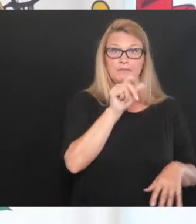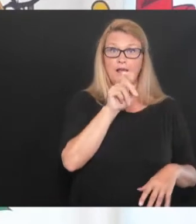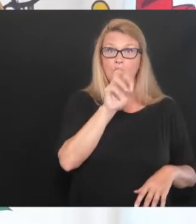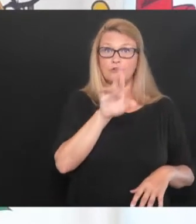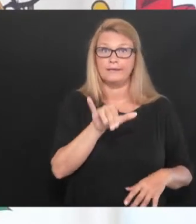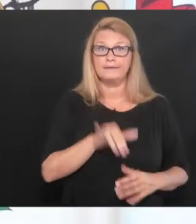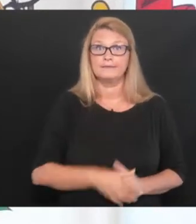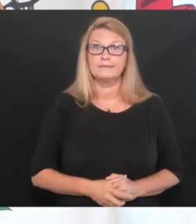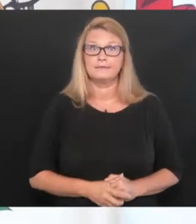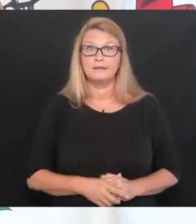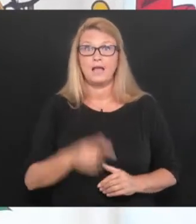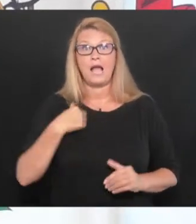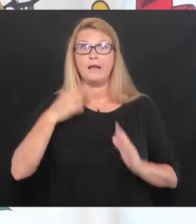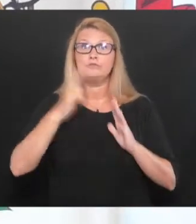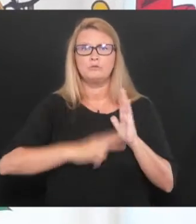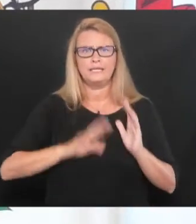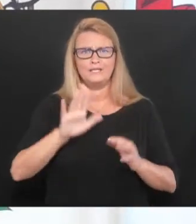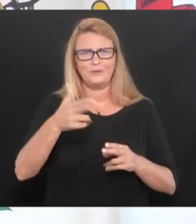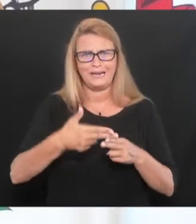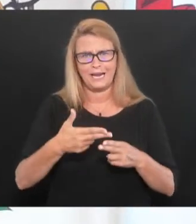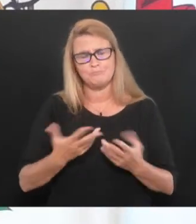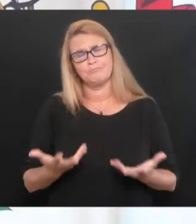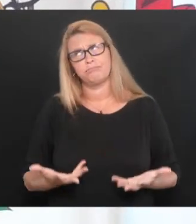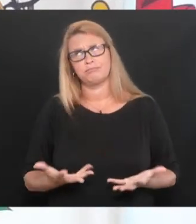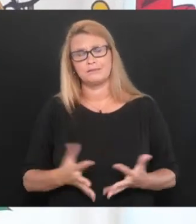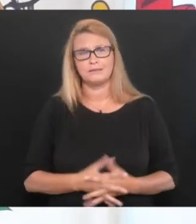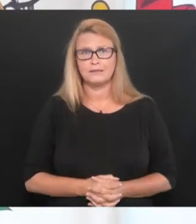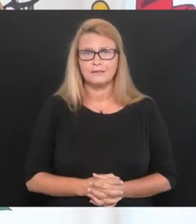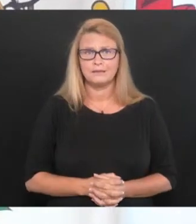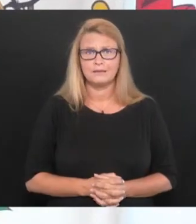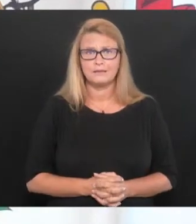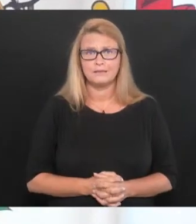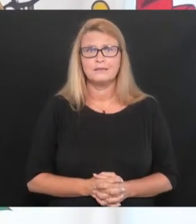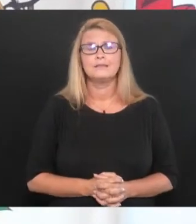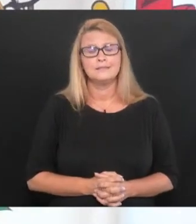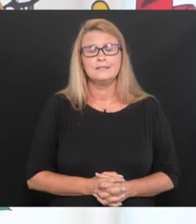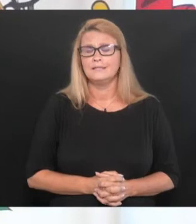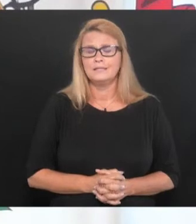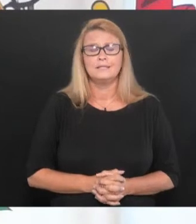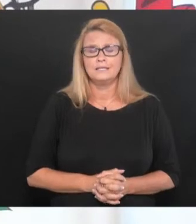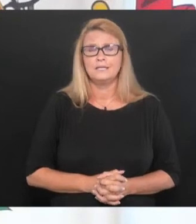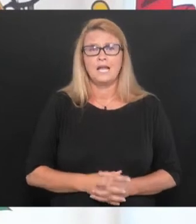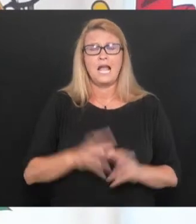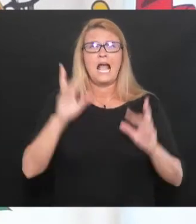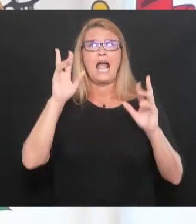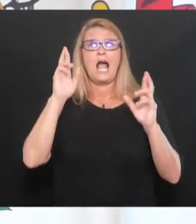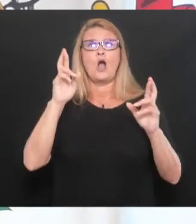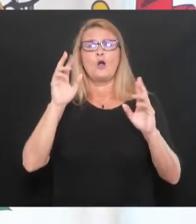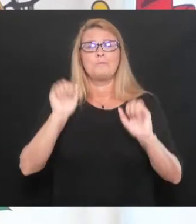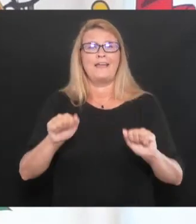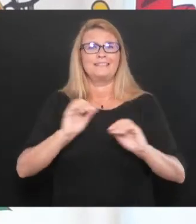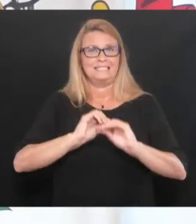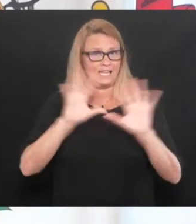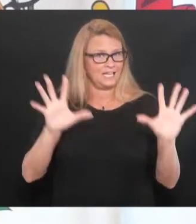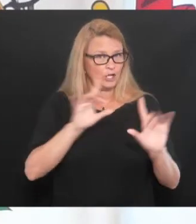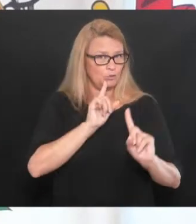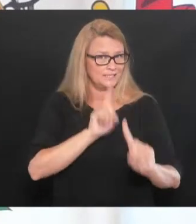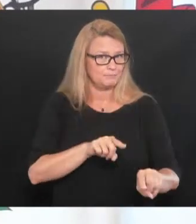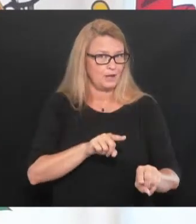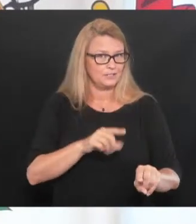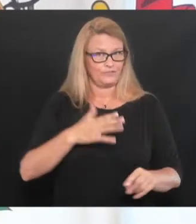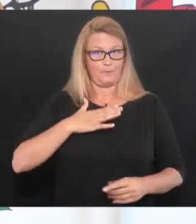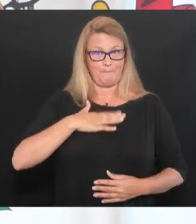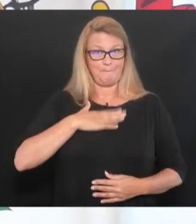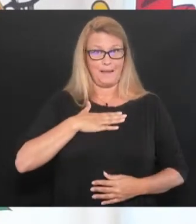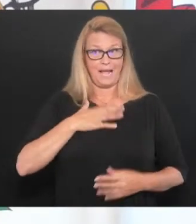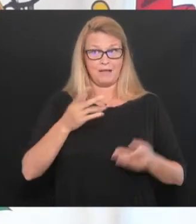name. So Dave, I hope that's as clear as I can be. From my standpoint,